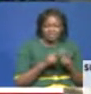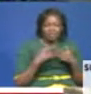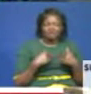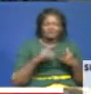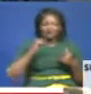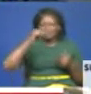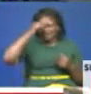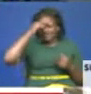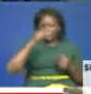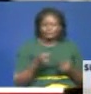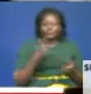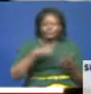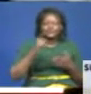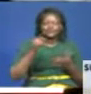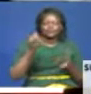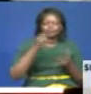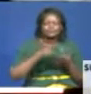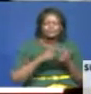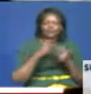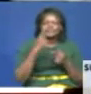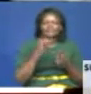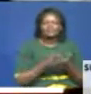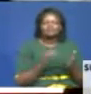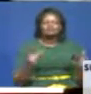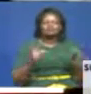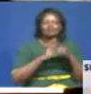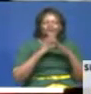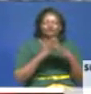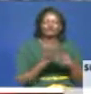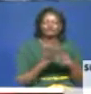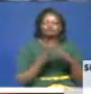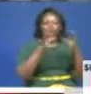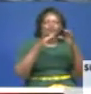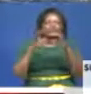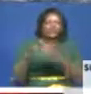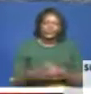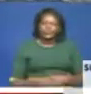government, who approve the drawing. So you can see it's a collaboration between all these agencies. Yeah.